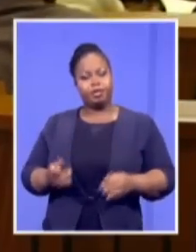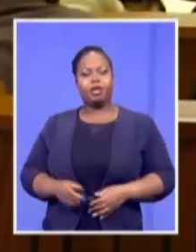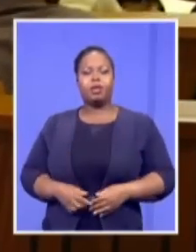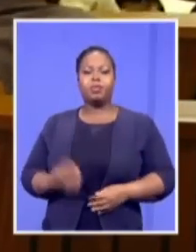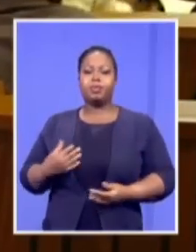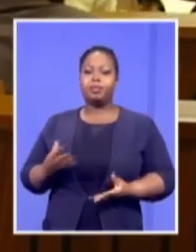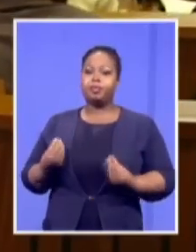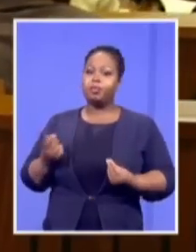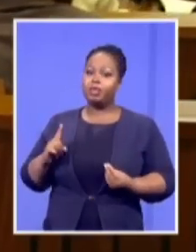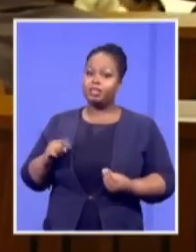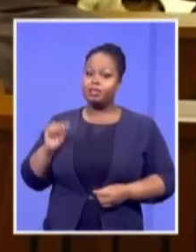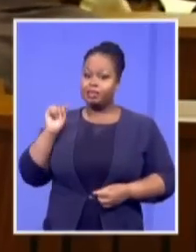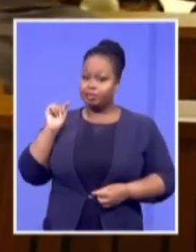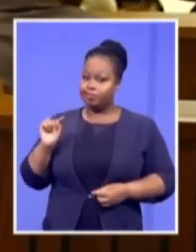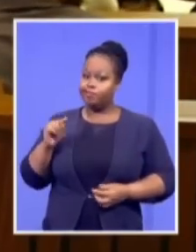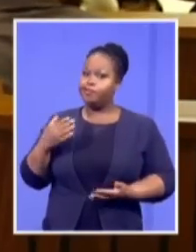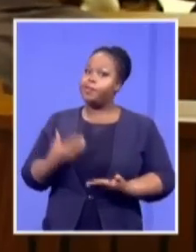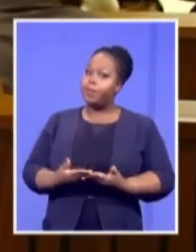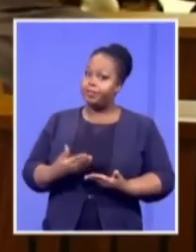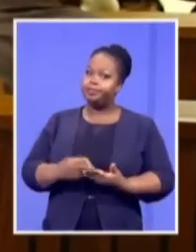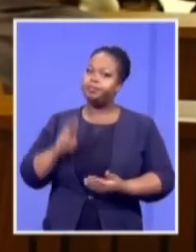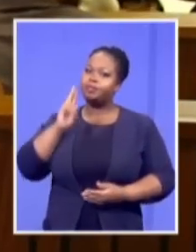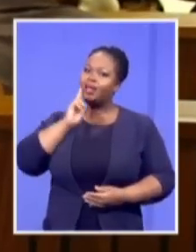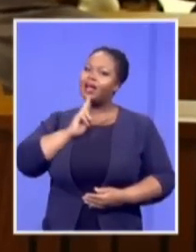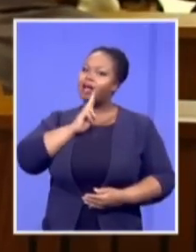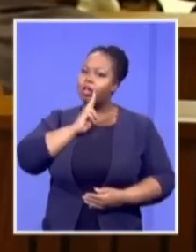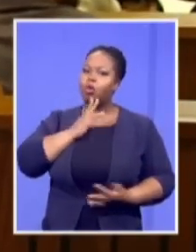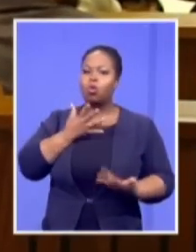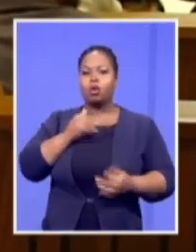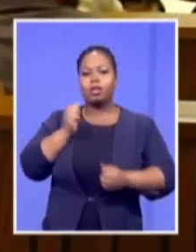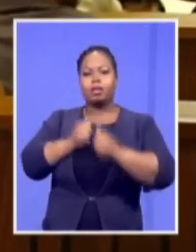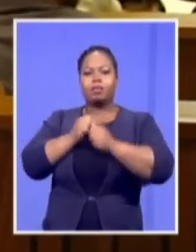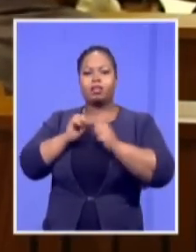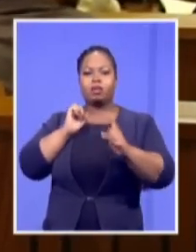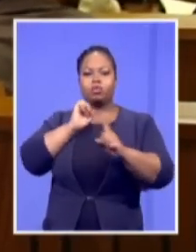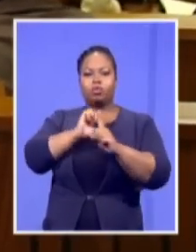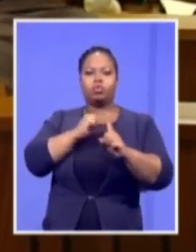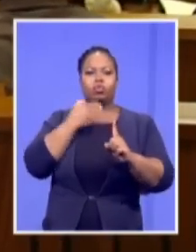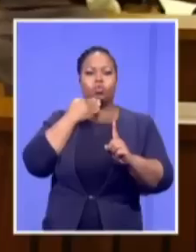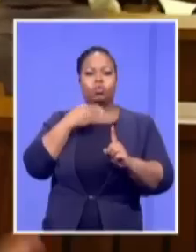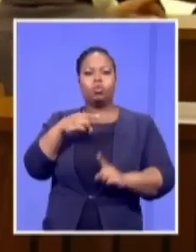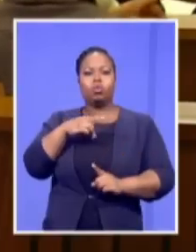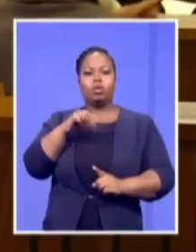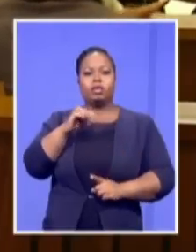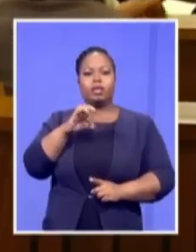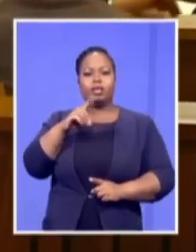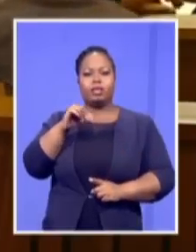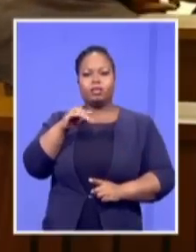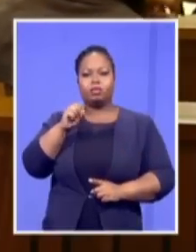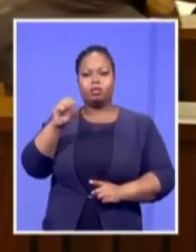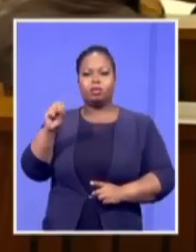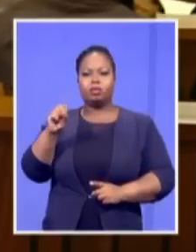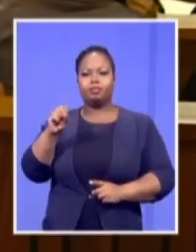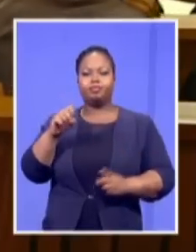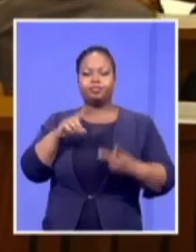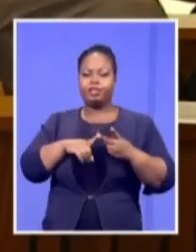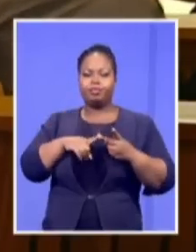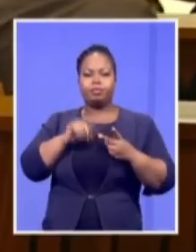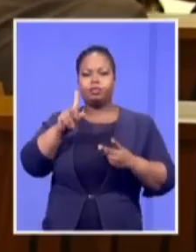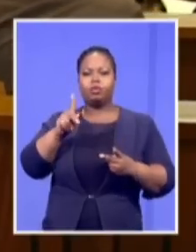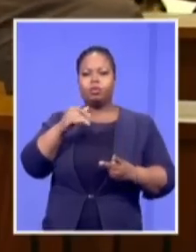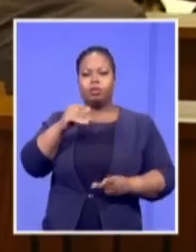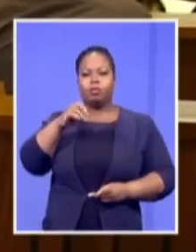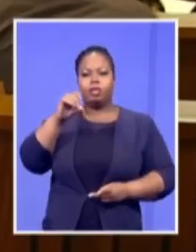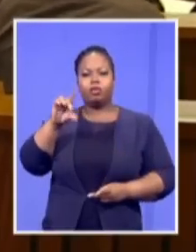particular stage is this is possibly an uncle or a brother to Gladys Khumalo, who is the owner of the house where